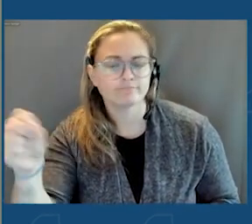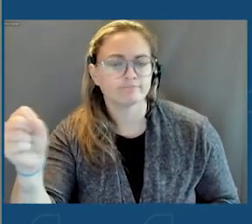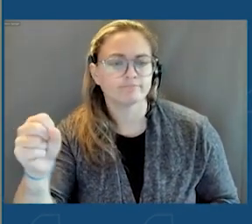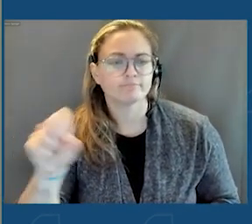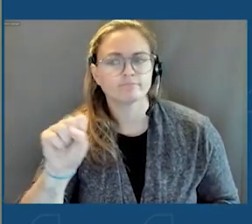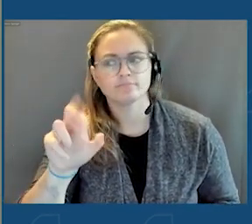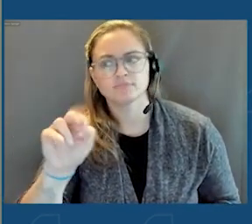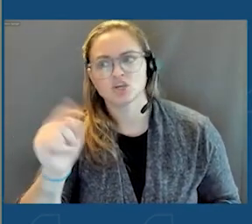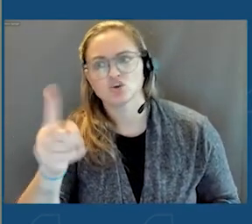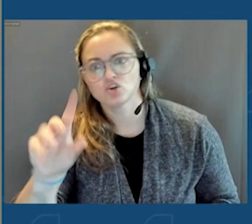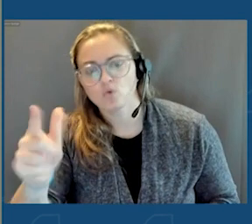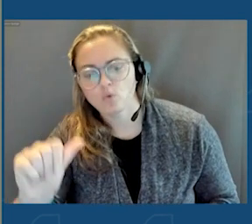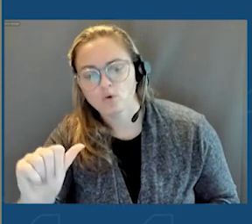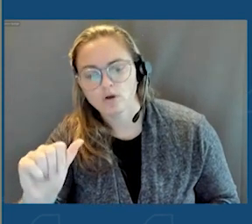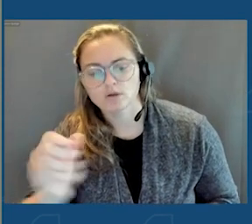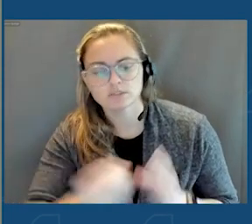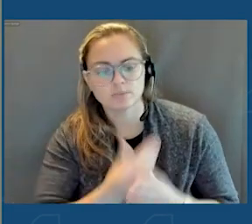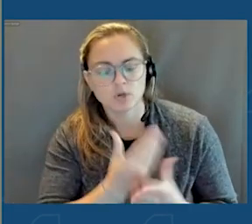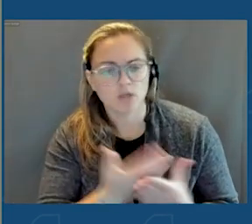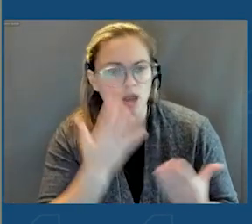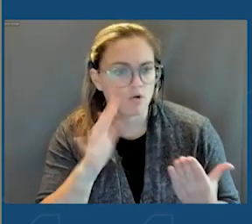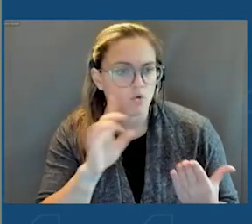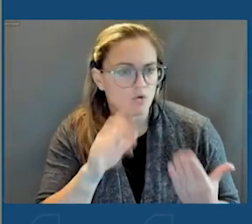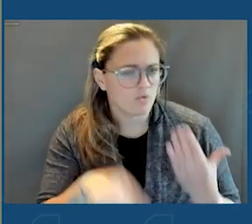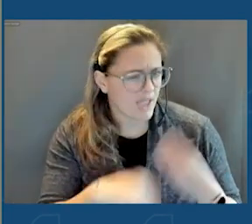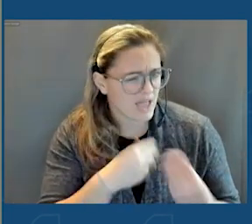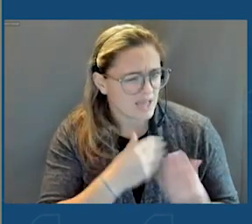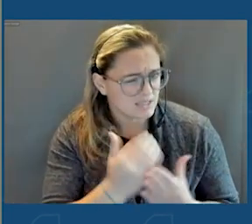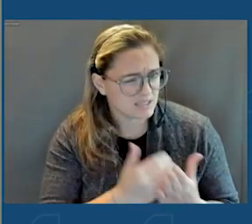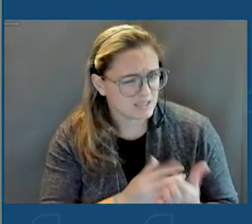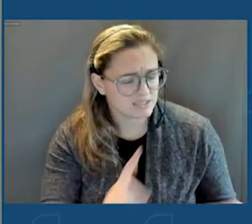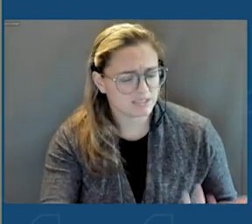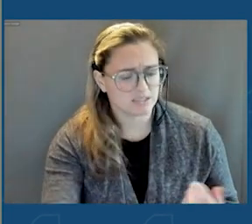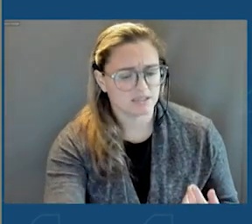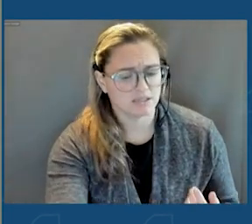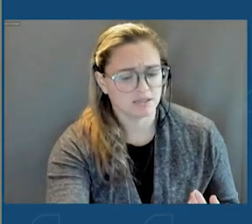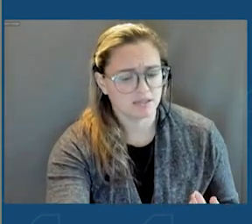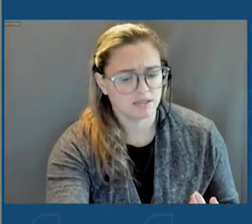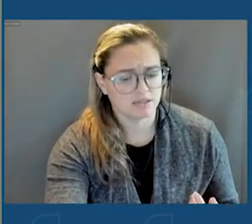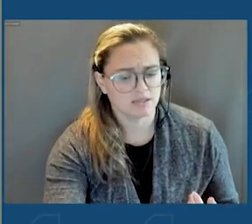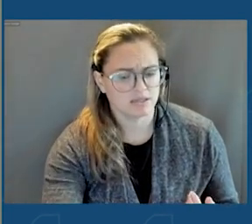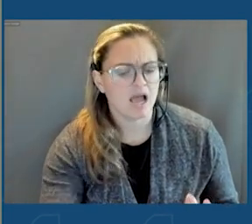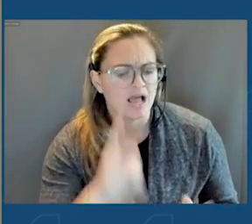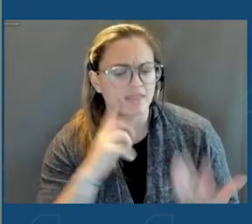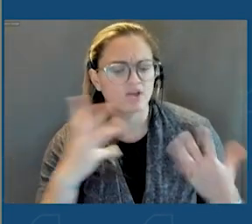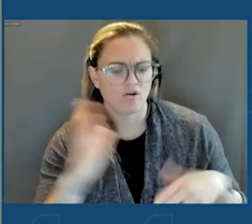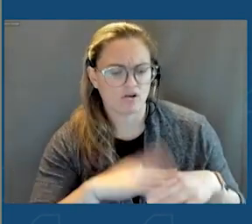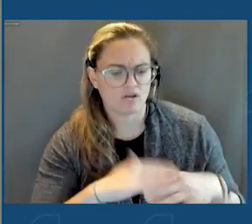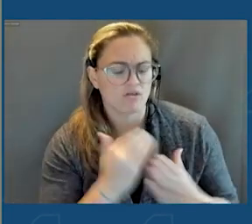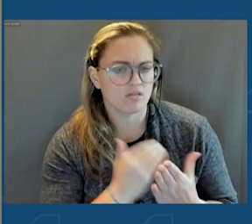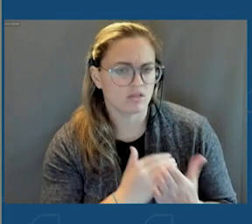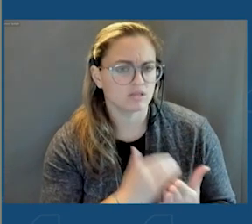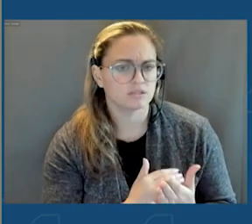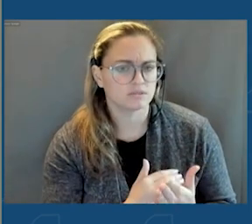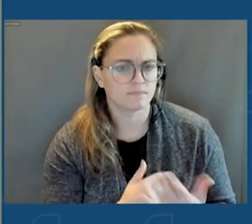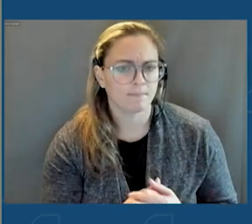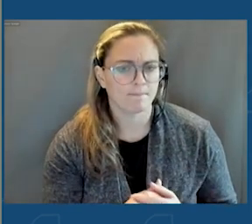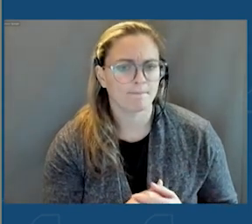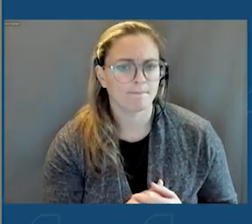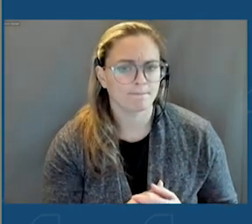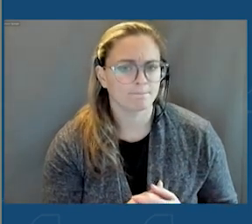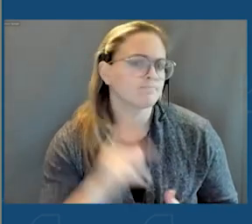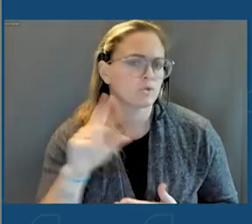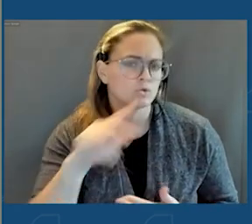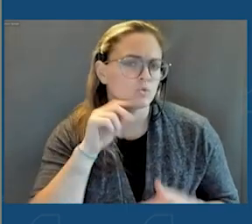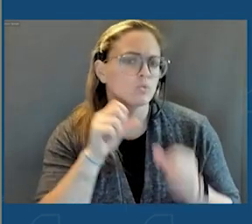Saratoga Springs. I don't know if we added any of those to the list. They're already on the list. Yes. So no, we're going to